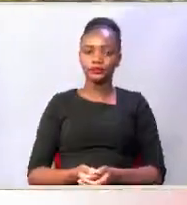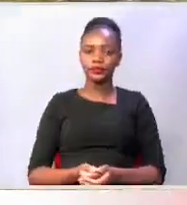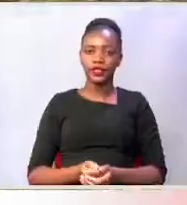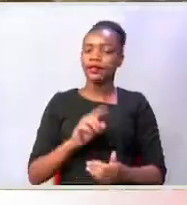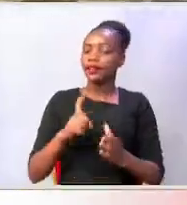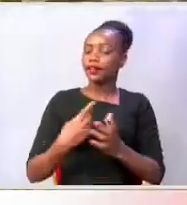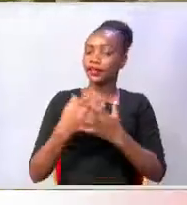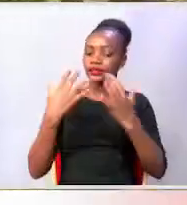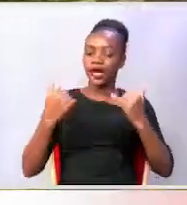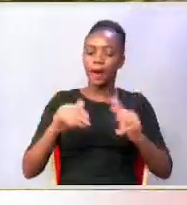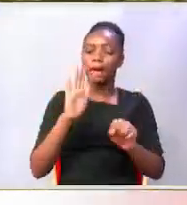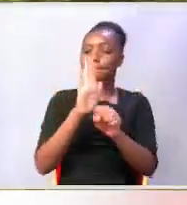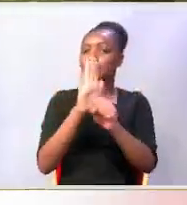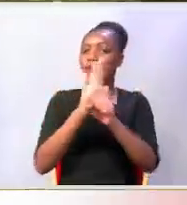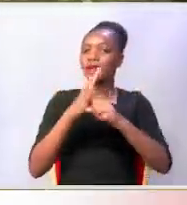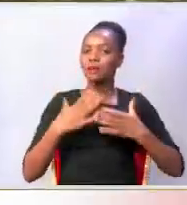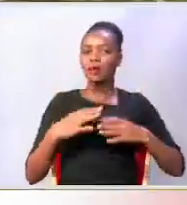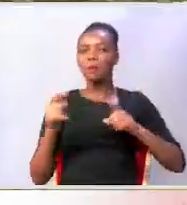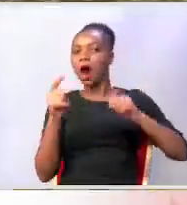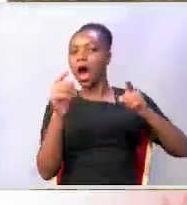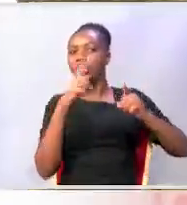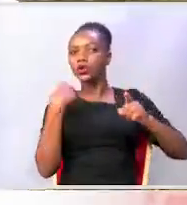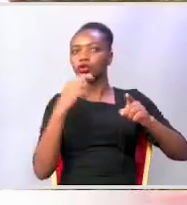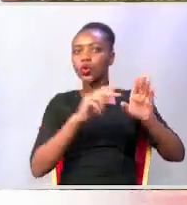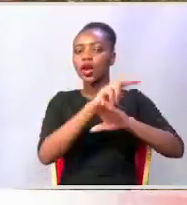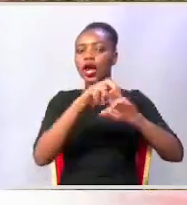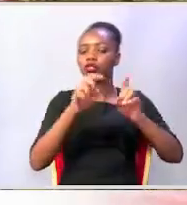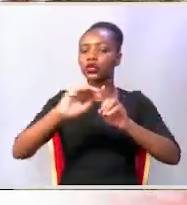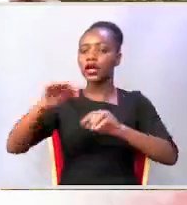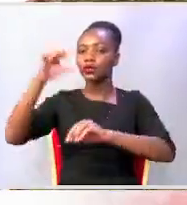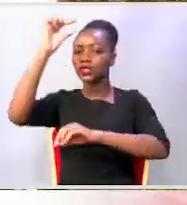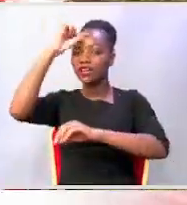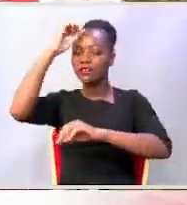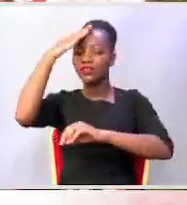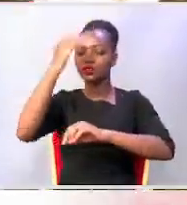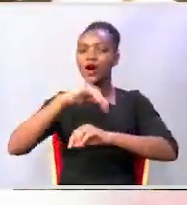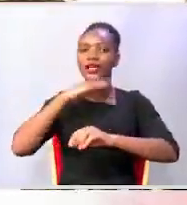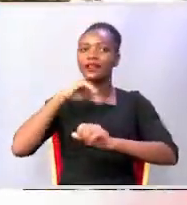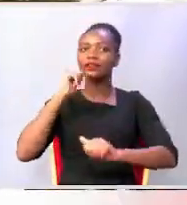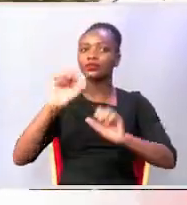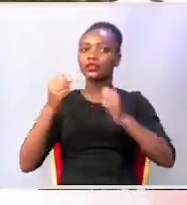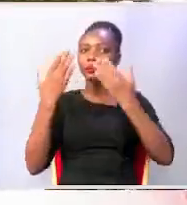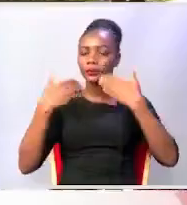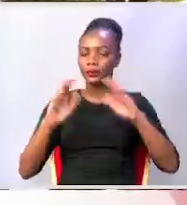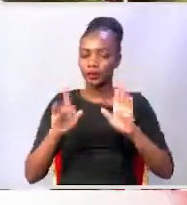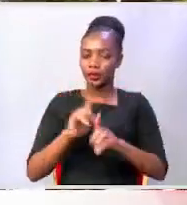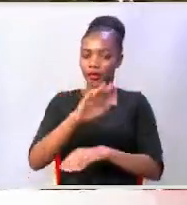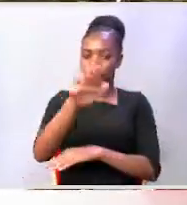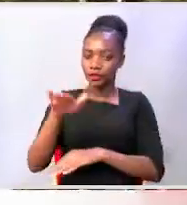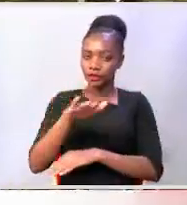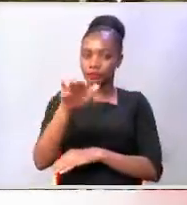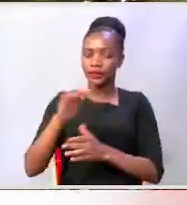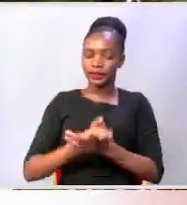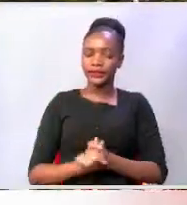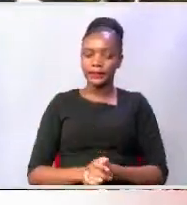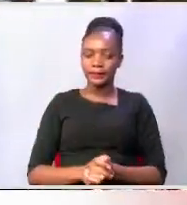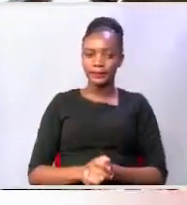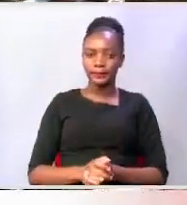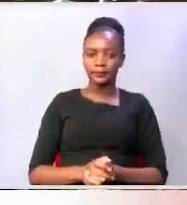And now many have been blaming the national and county governments for the deaths that have been taking place at Enziu River.